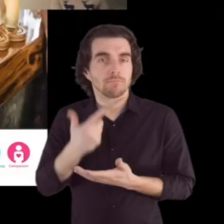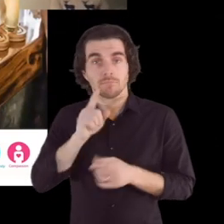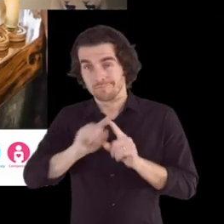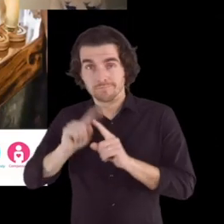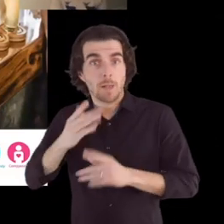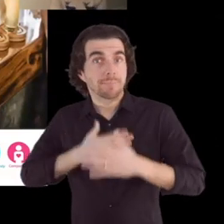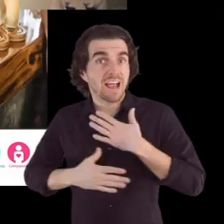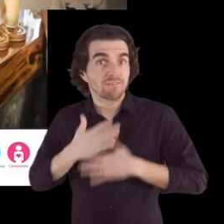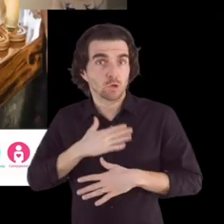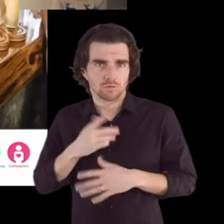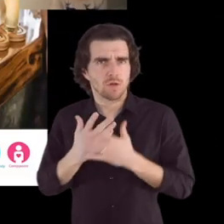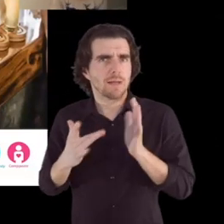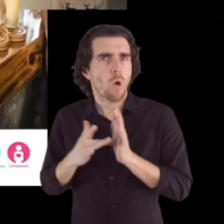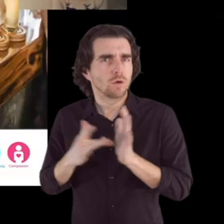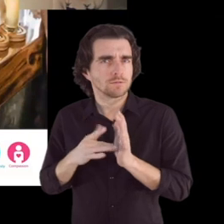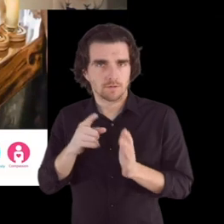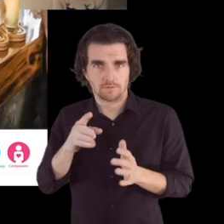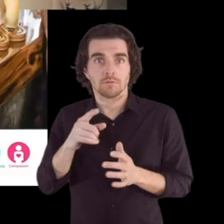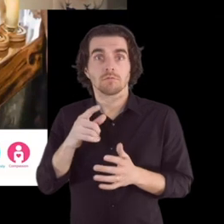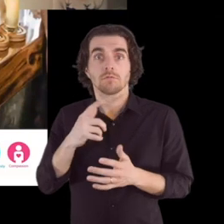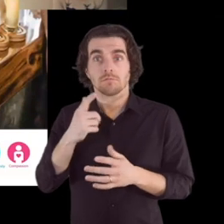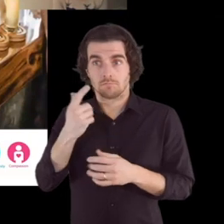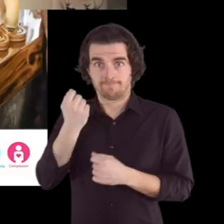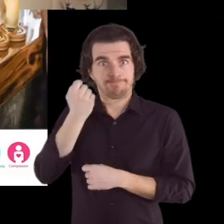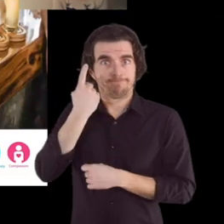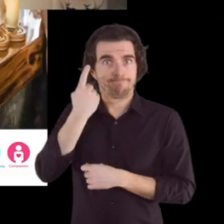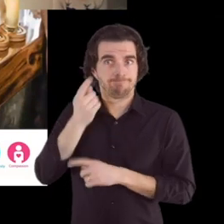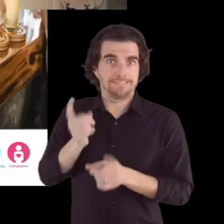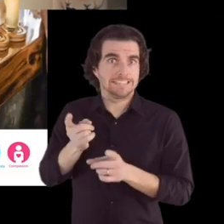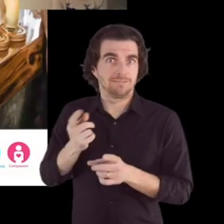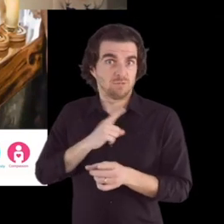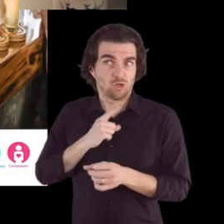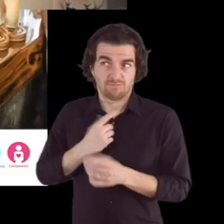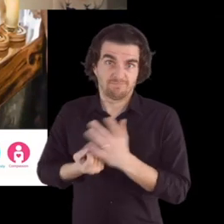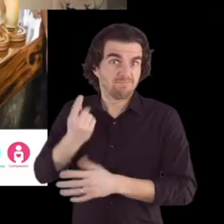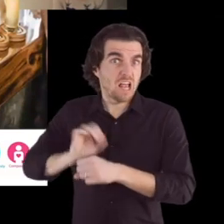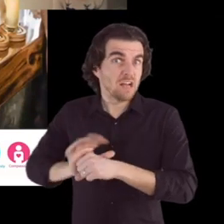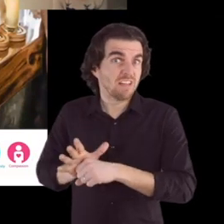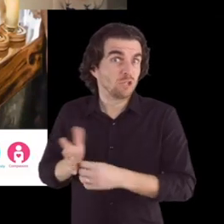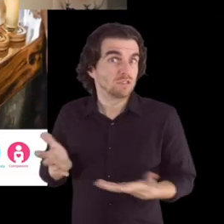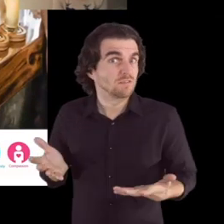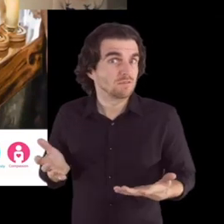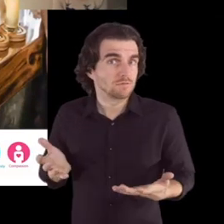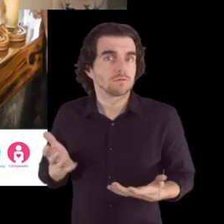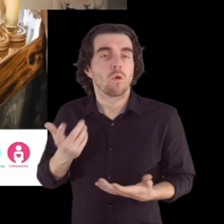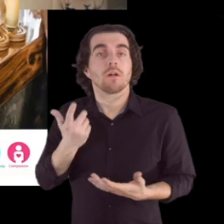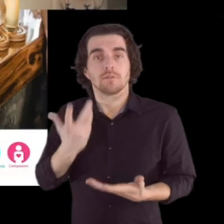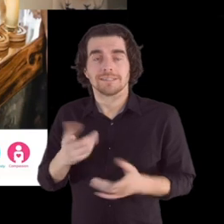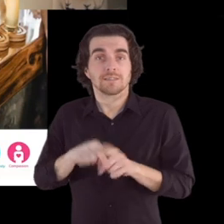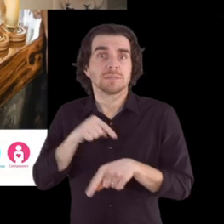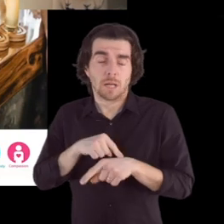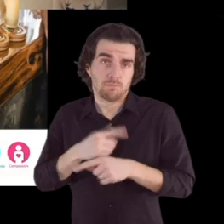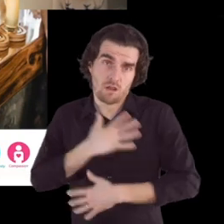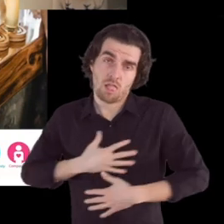these behaviours, it's really, really important that we can see that they are understandable responses to a traumatic, difficult situation that is really